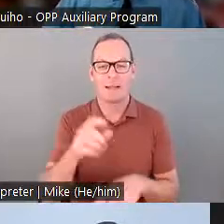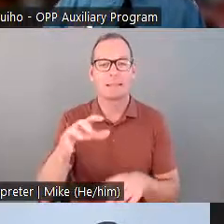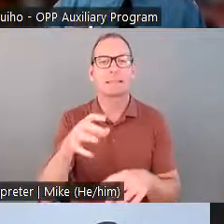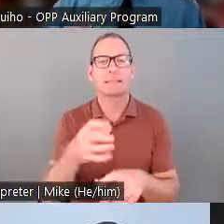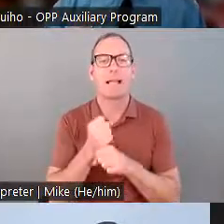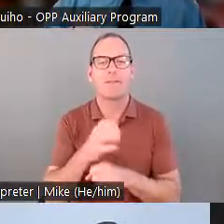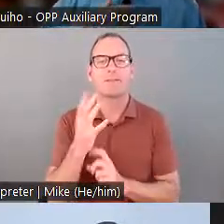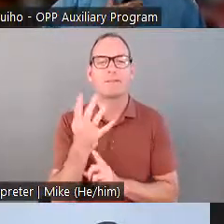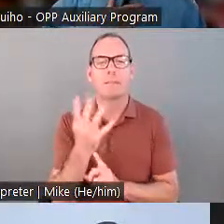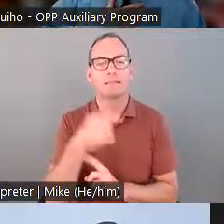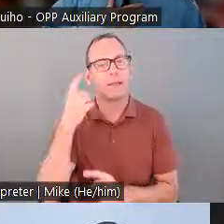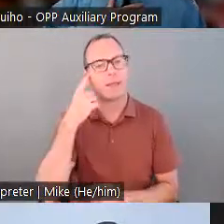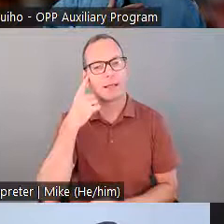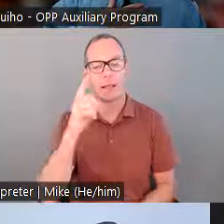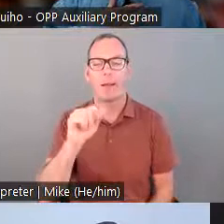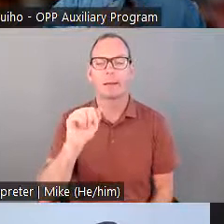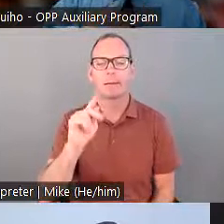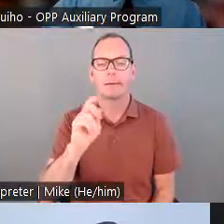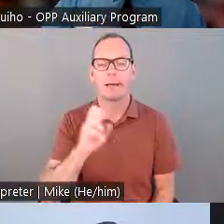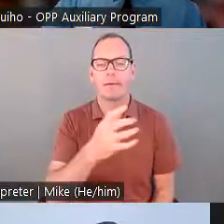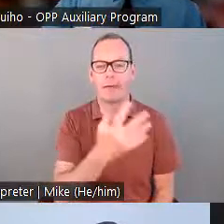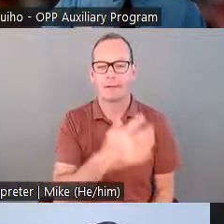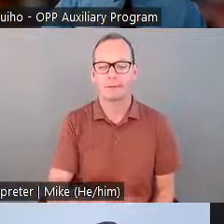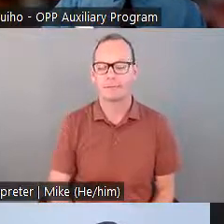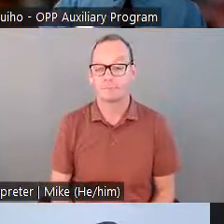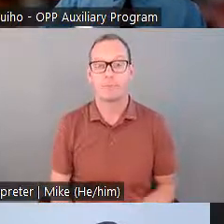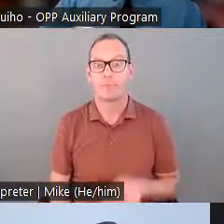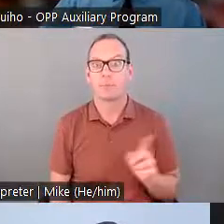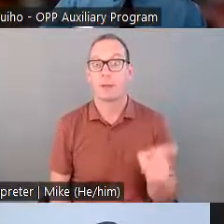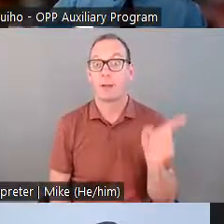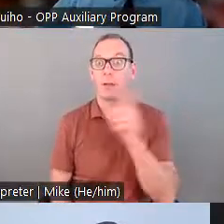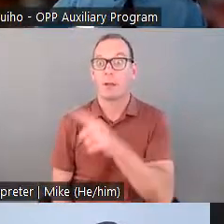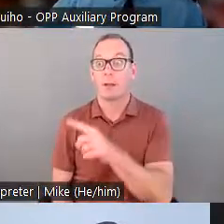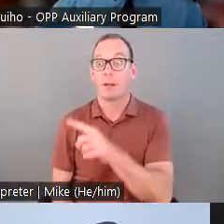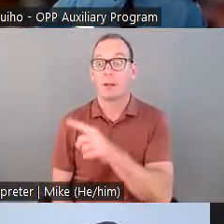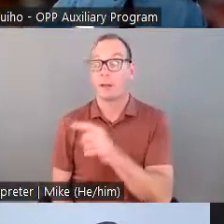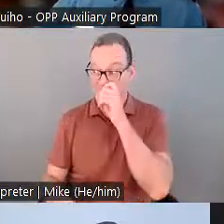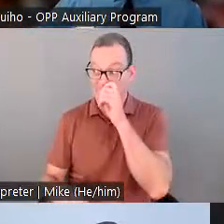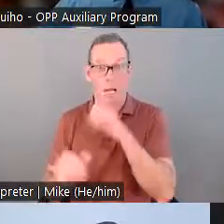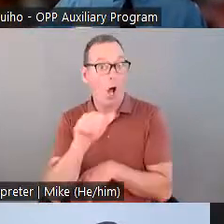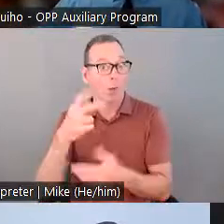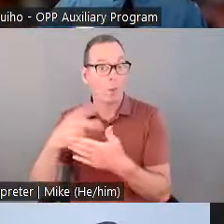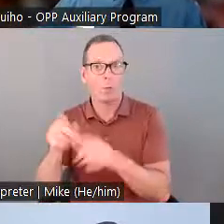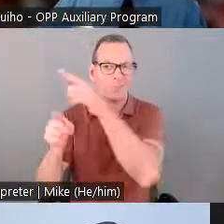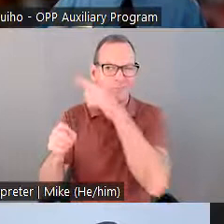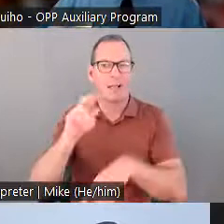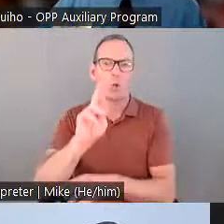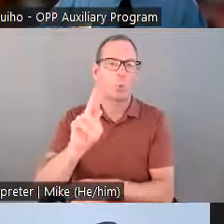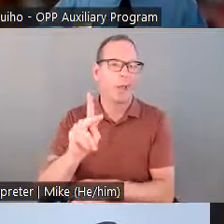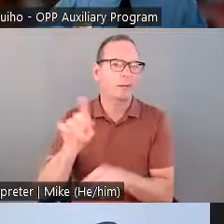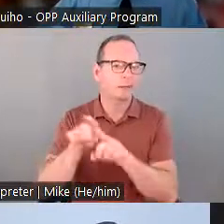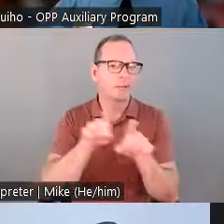So if I know about this today and I tell 2 people who tell 2 people and so on and so forth,